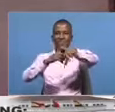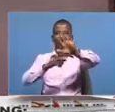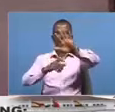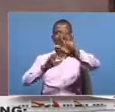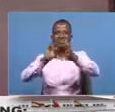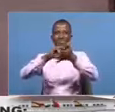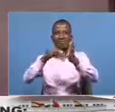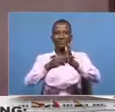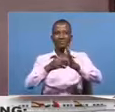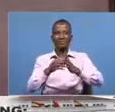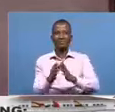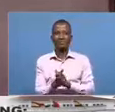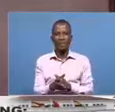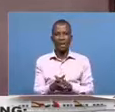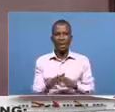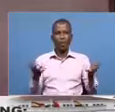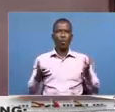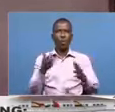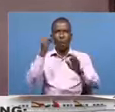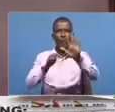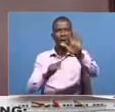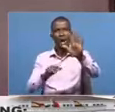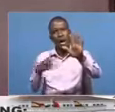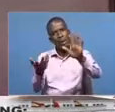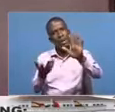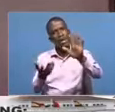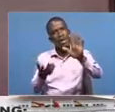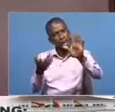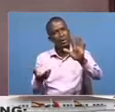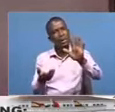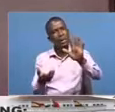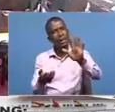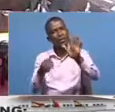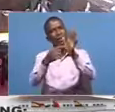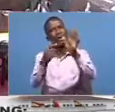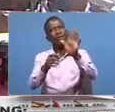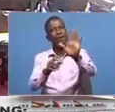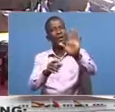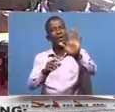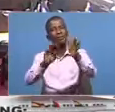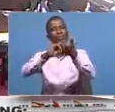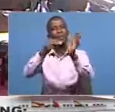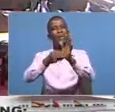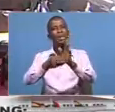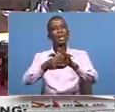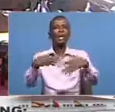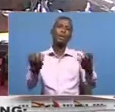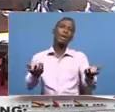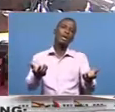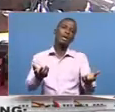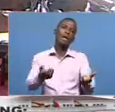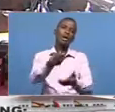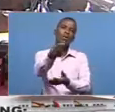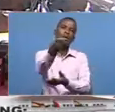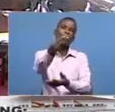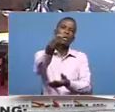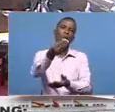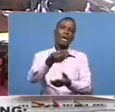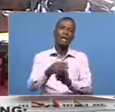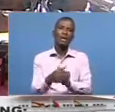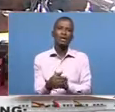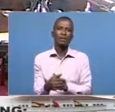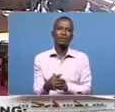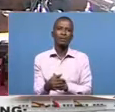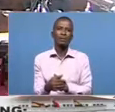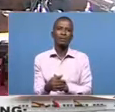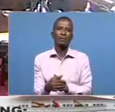thought I had a lot more minutes. Unless your lordship thinks I've made out my case, so. You have